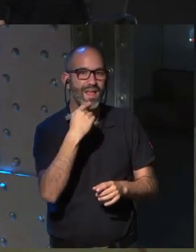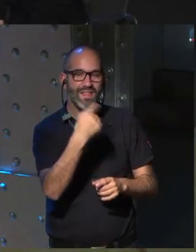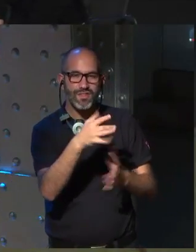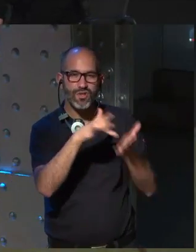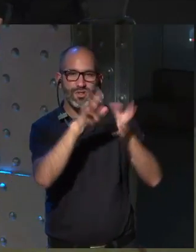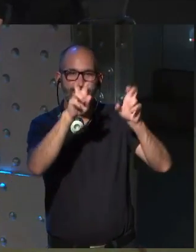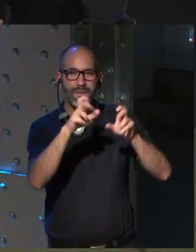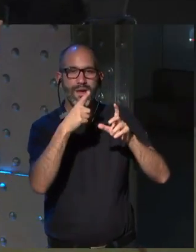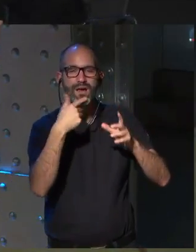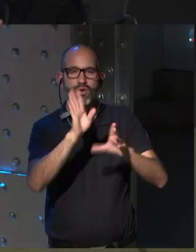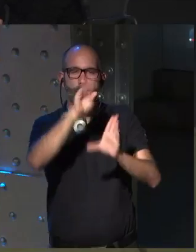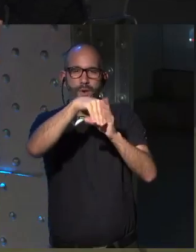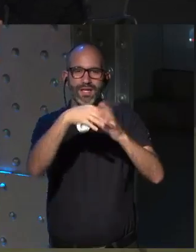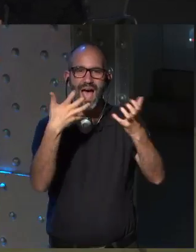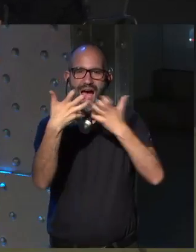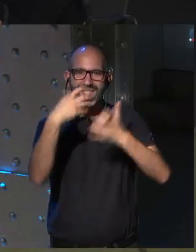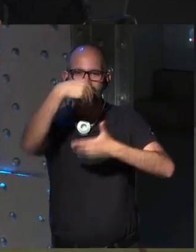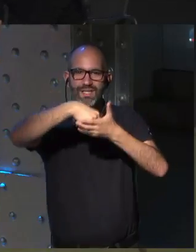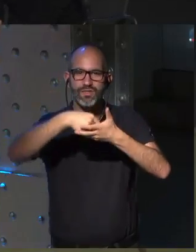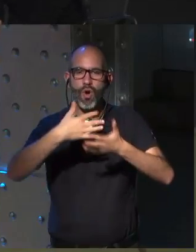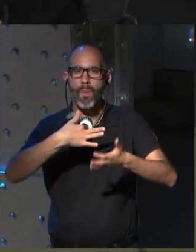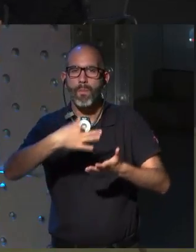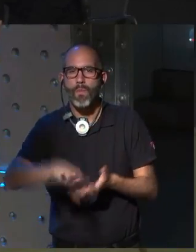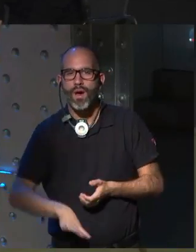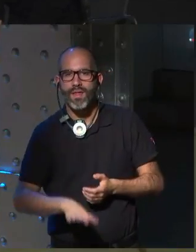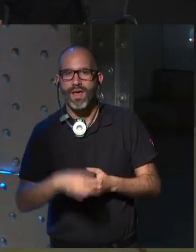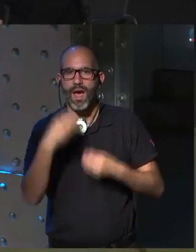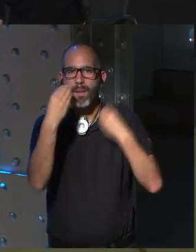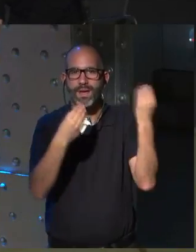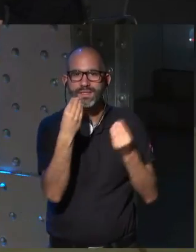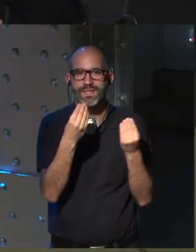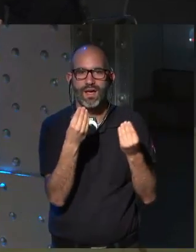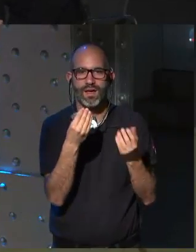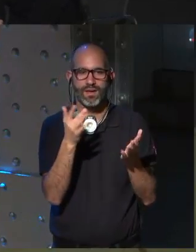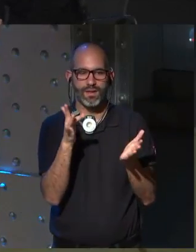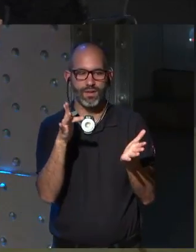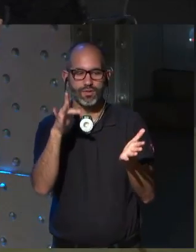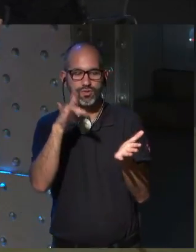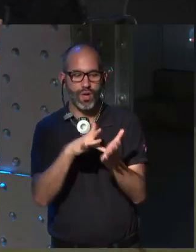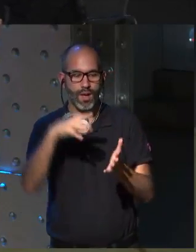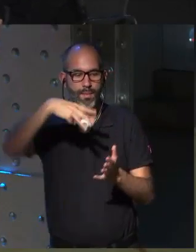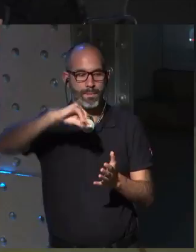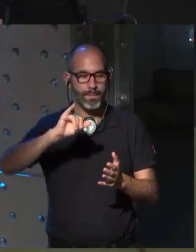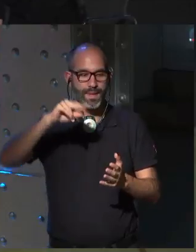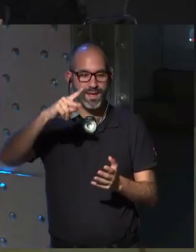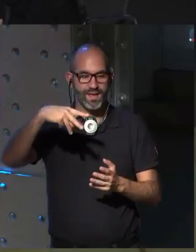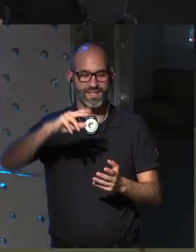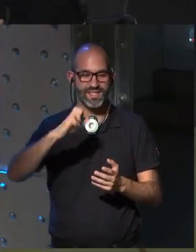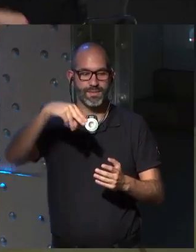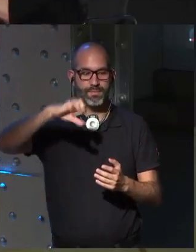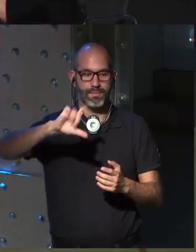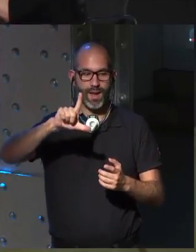referring to the artistic component. You may understand or not. Minimalist music, Michael Nyman may